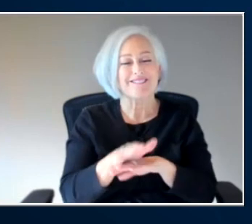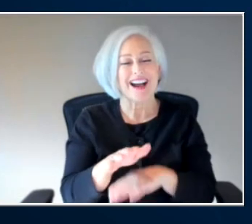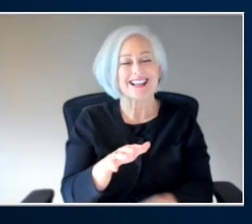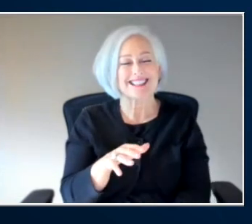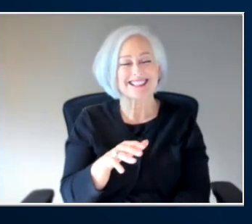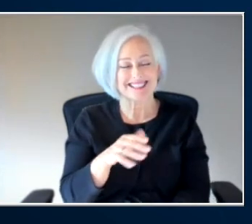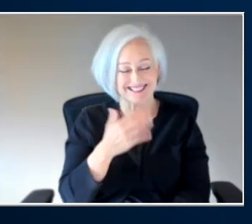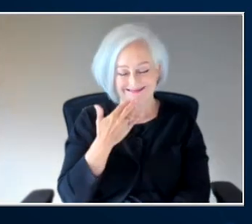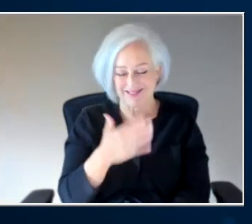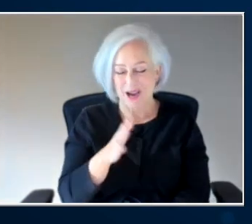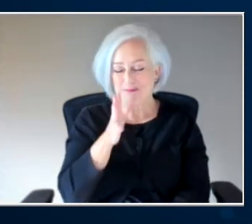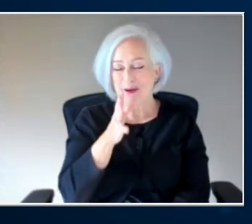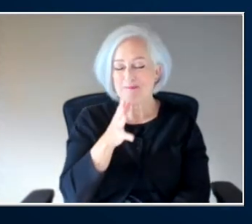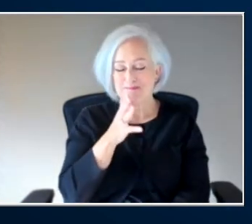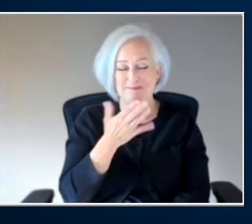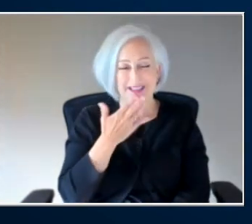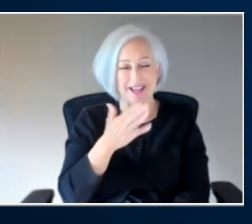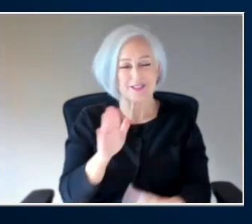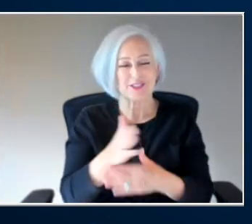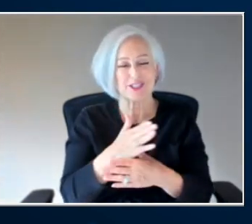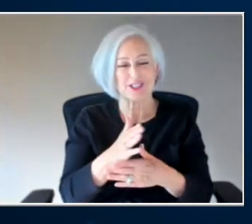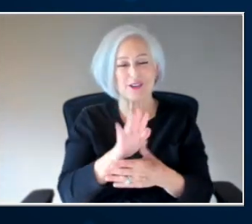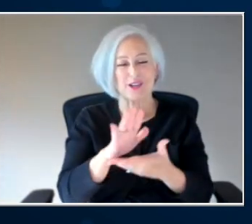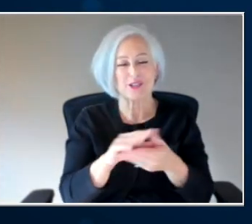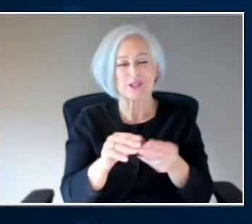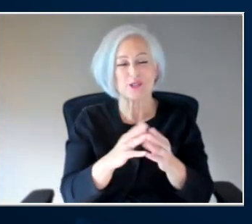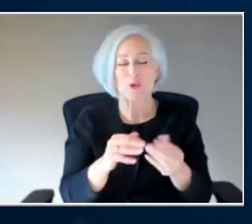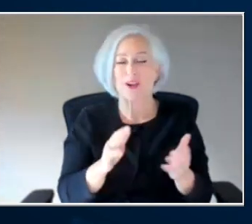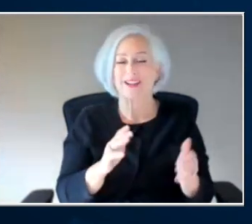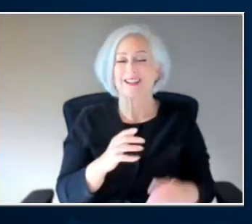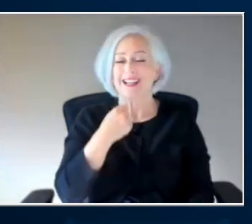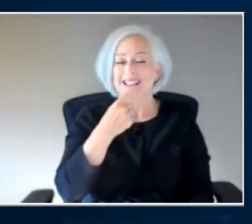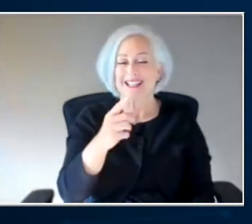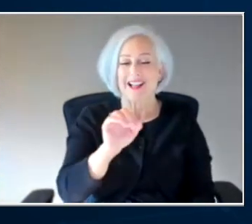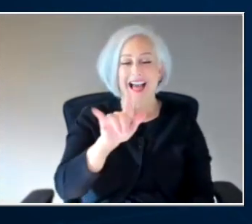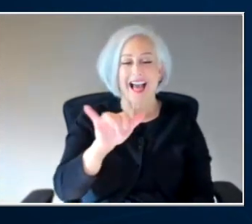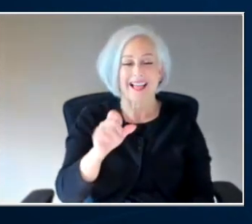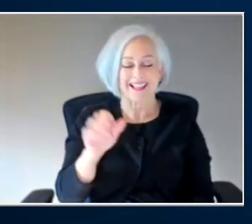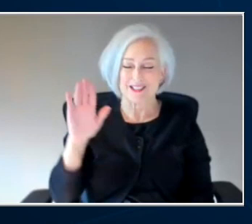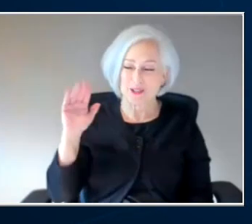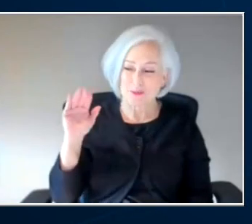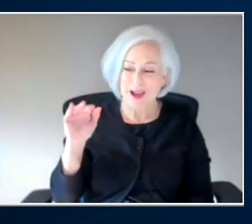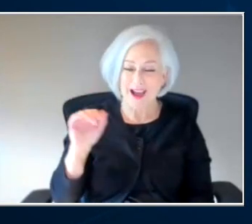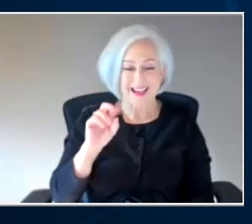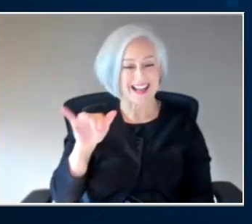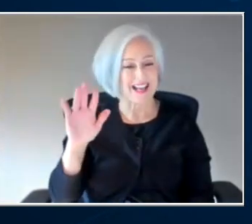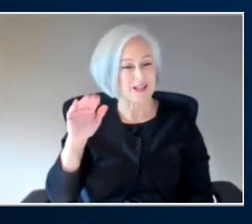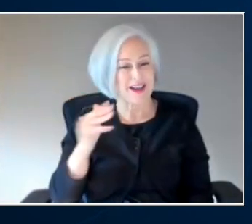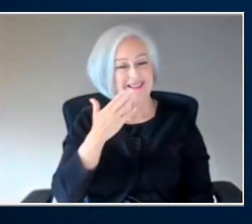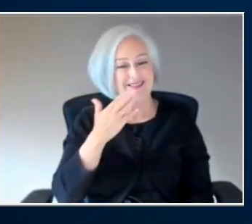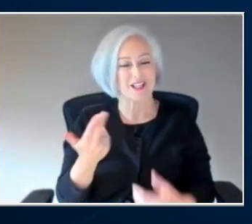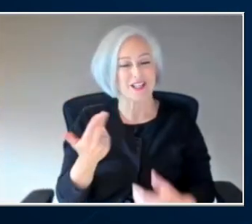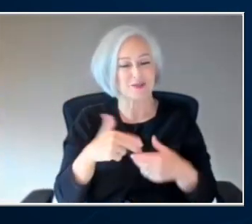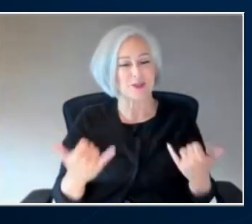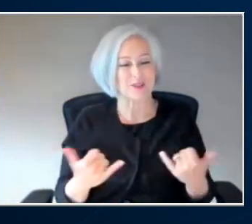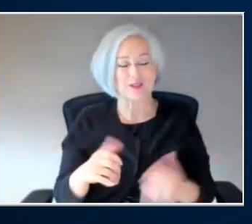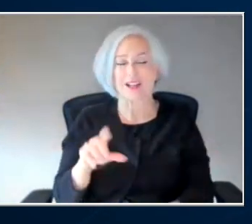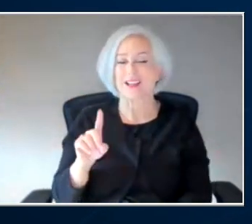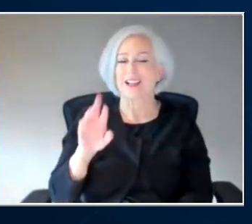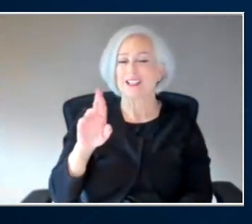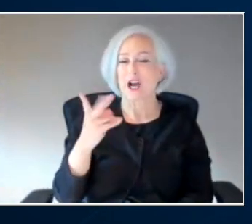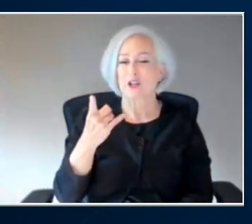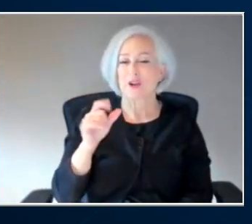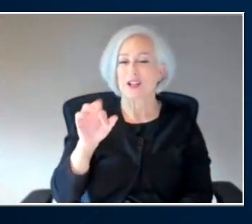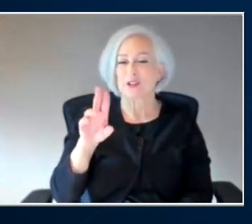Thank you for sharing your story. Tell Alex goodbye and tell Addie goodbye, and thanks for being with us. Dr. Hendrickson, what's the big takeaway today?